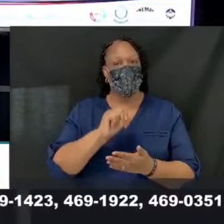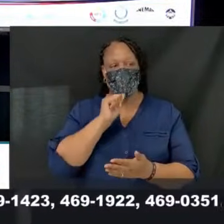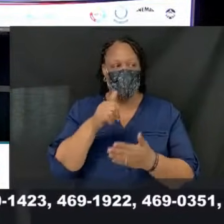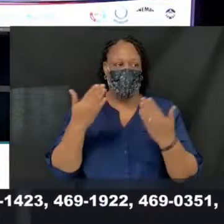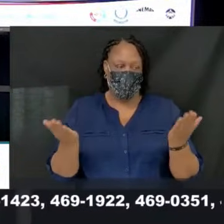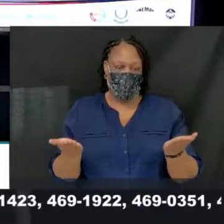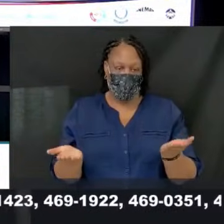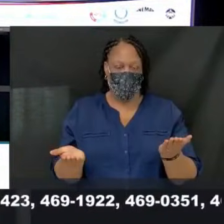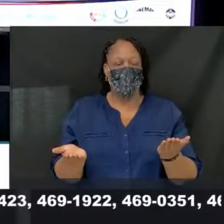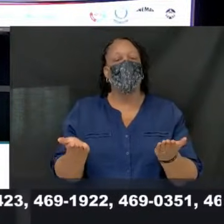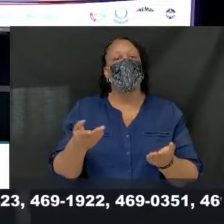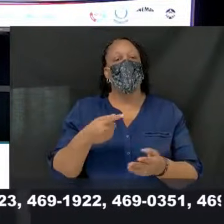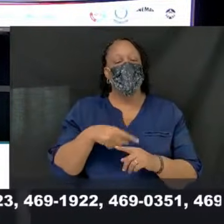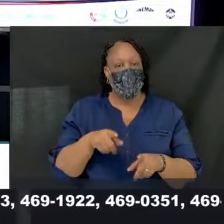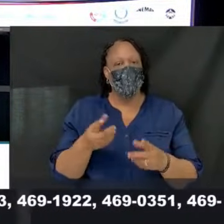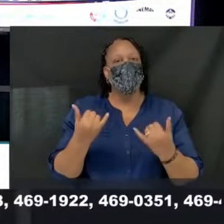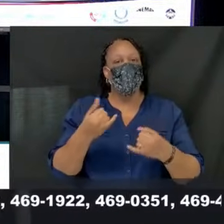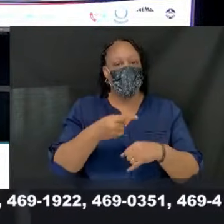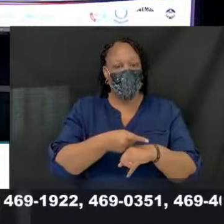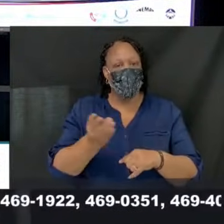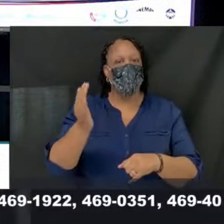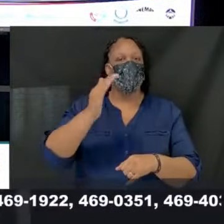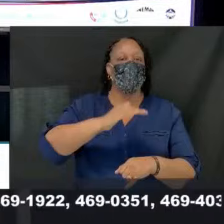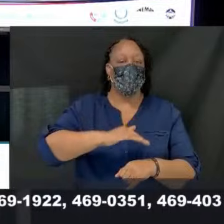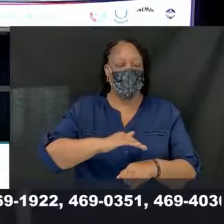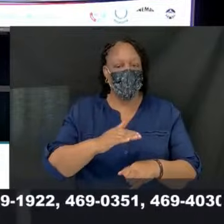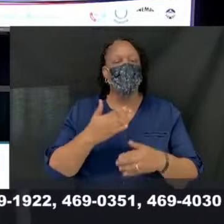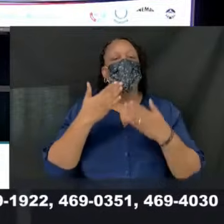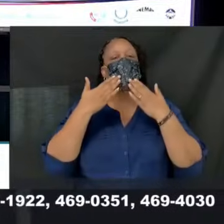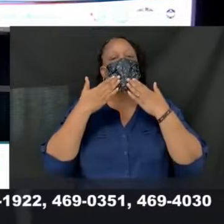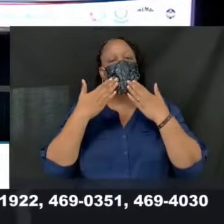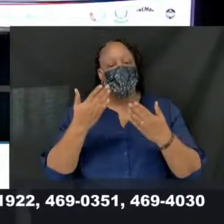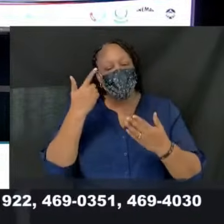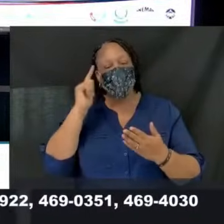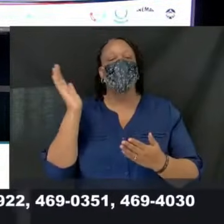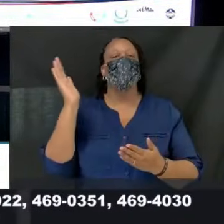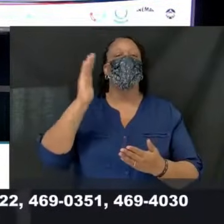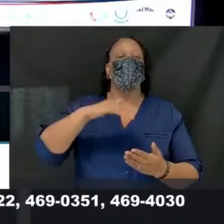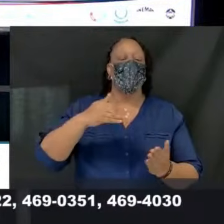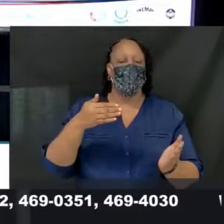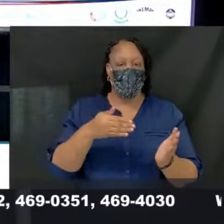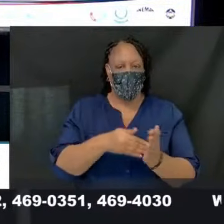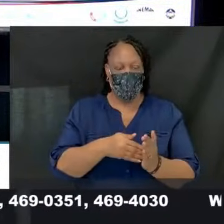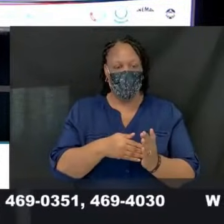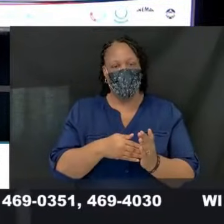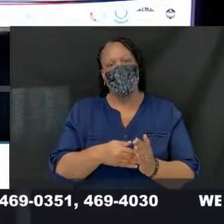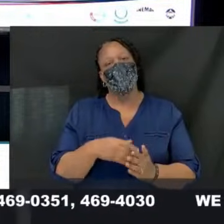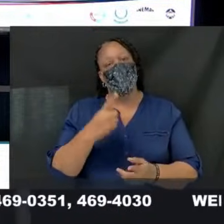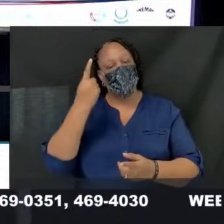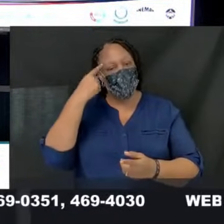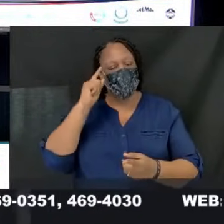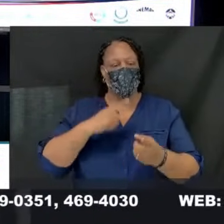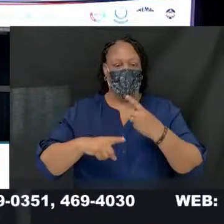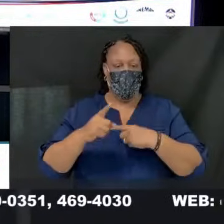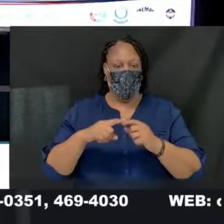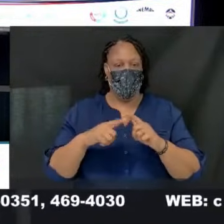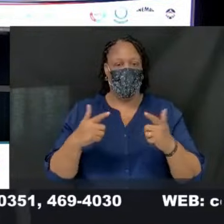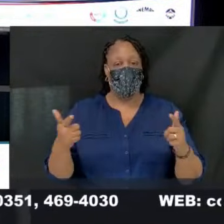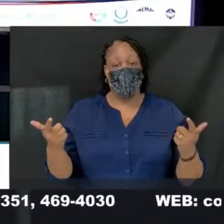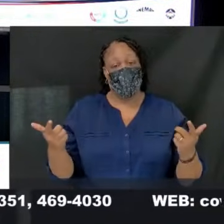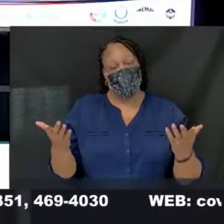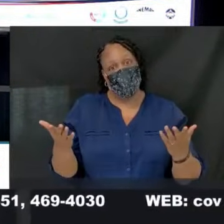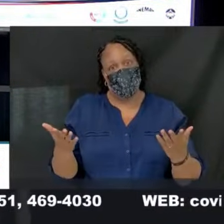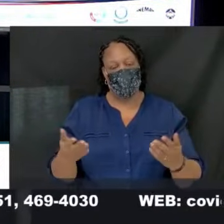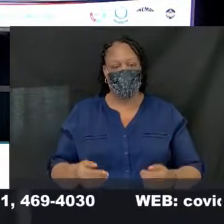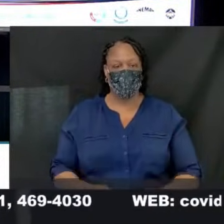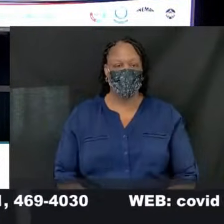She provides a very vital service here at these press briefings. We